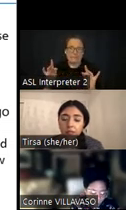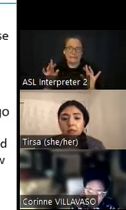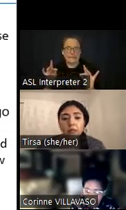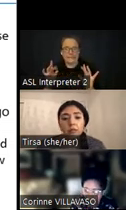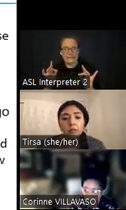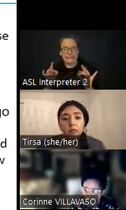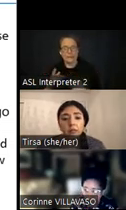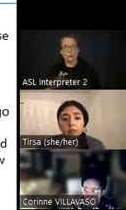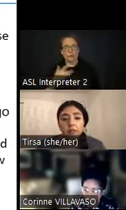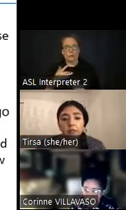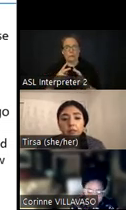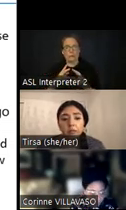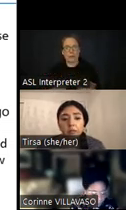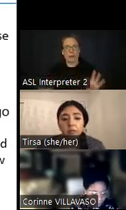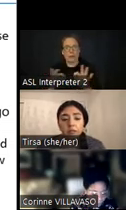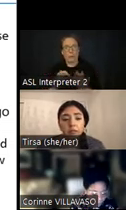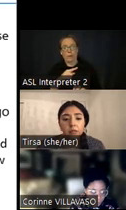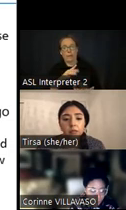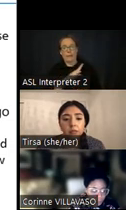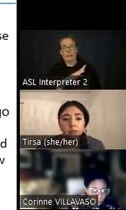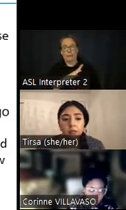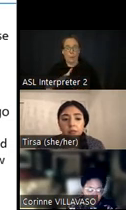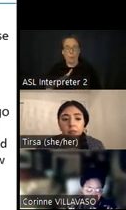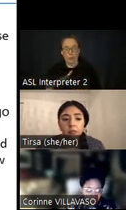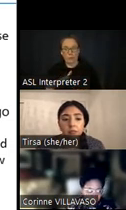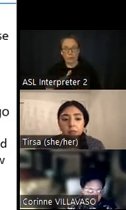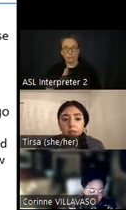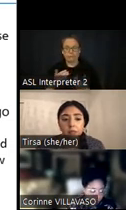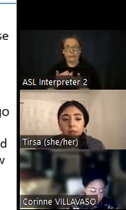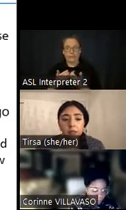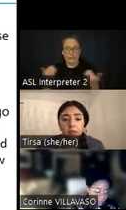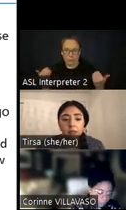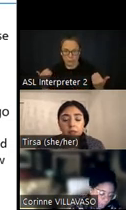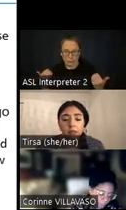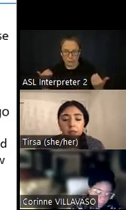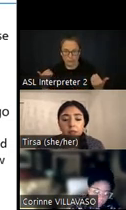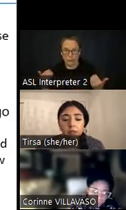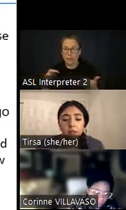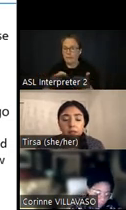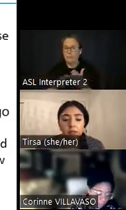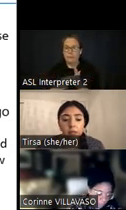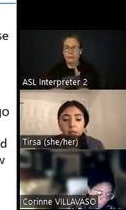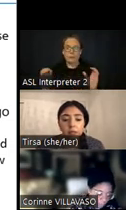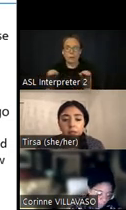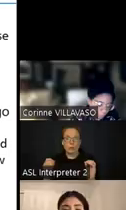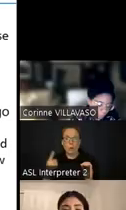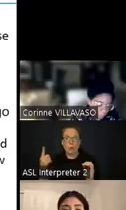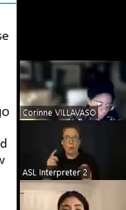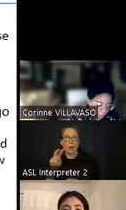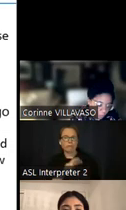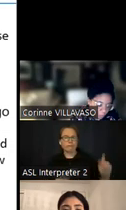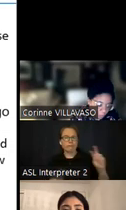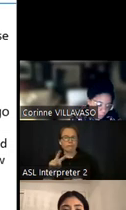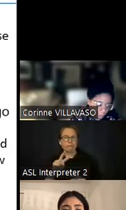important for this board to kind of be beyond reproach, to not have anyone be wondering, am I getting a